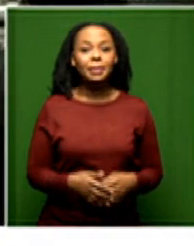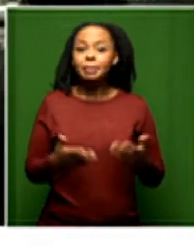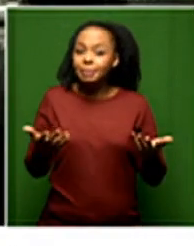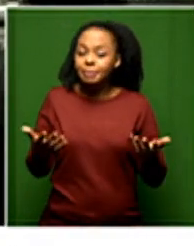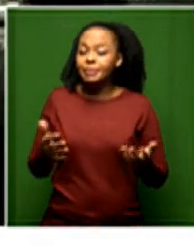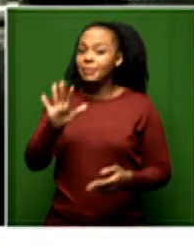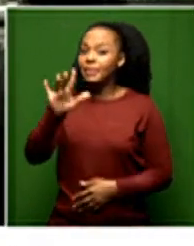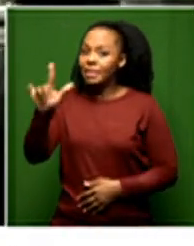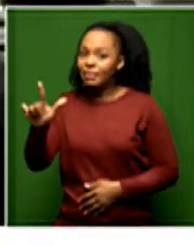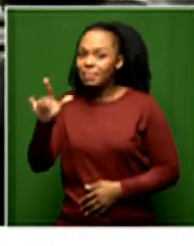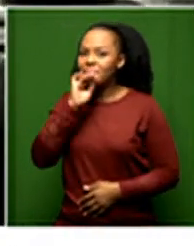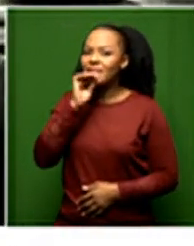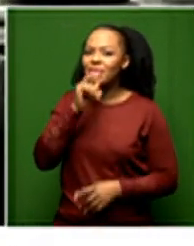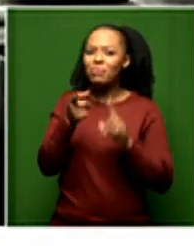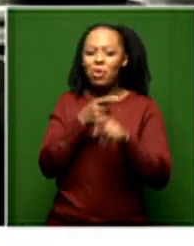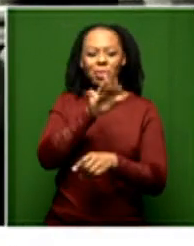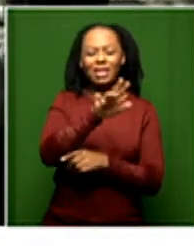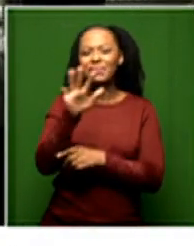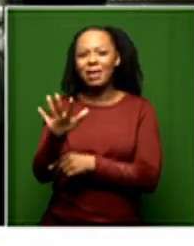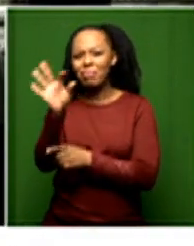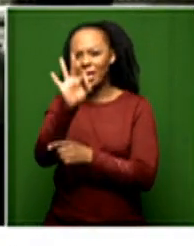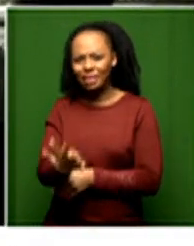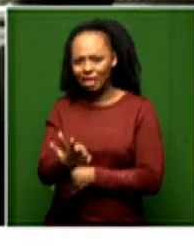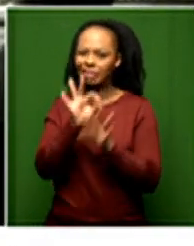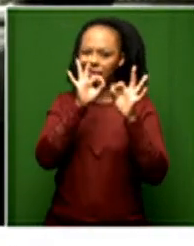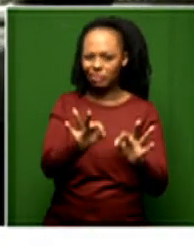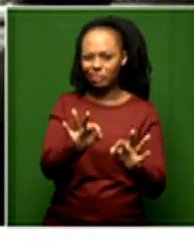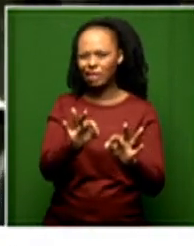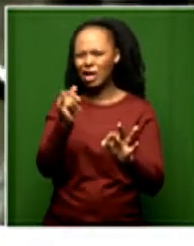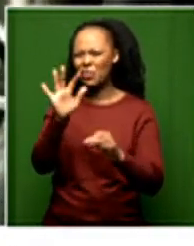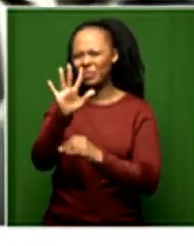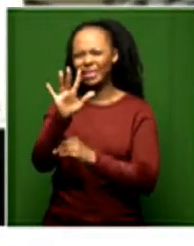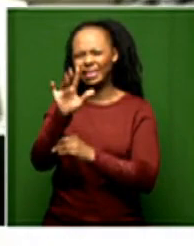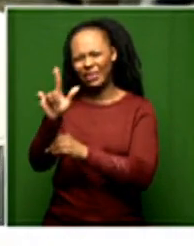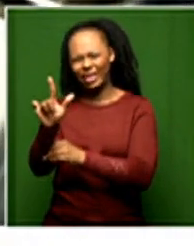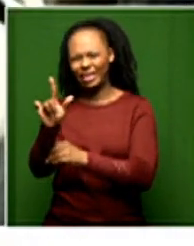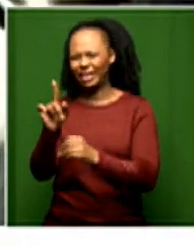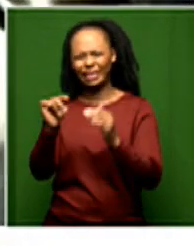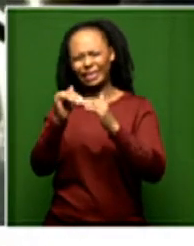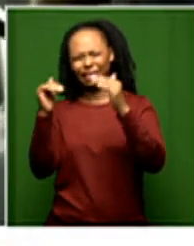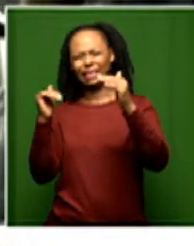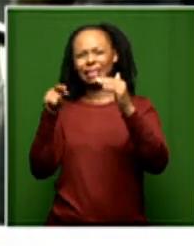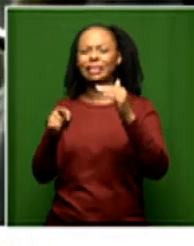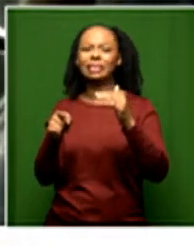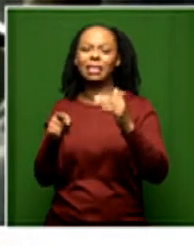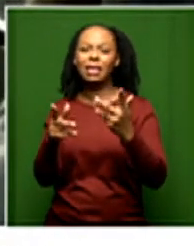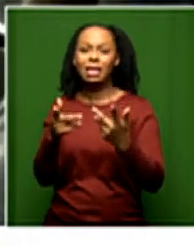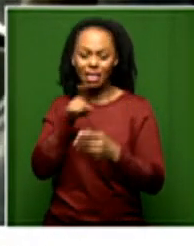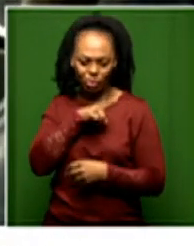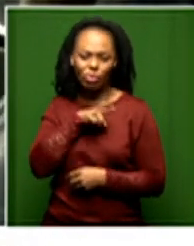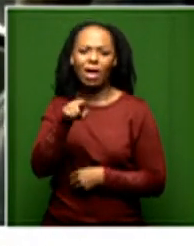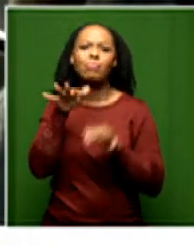from 80, even 95% efficacy. And this is part of what has people worried in this